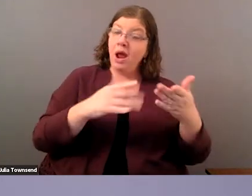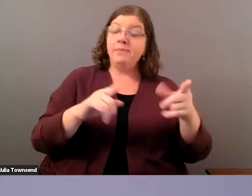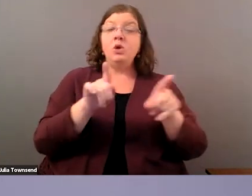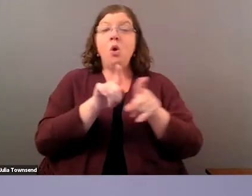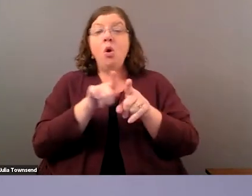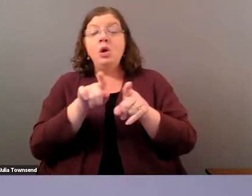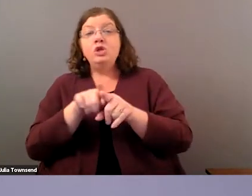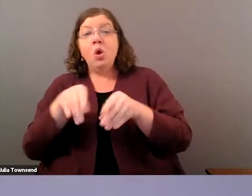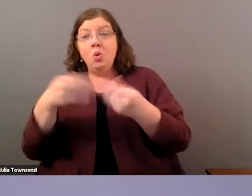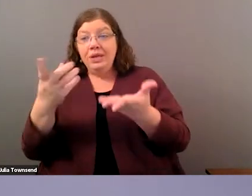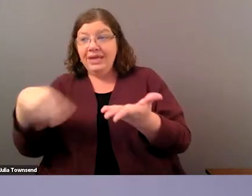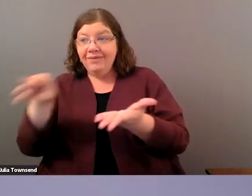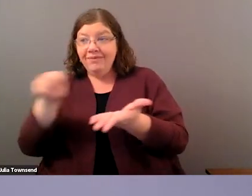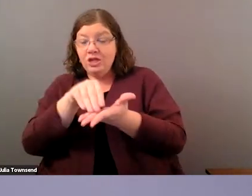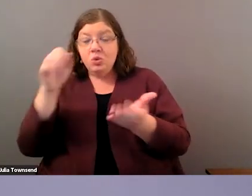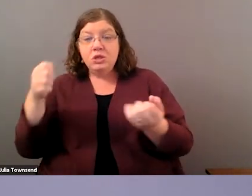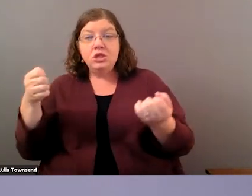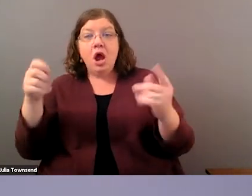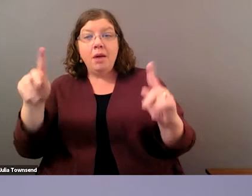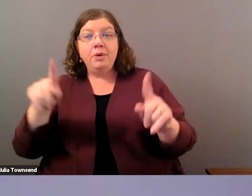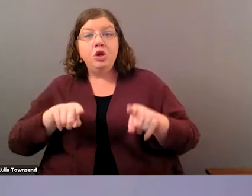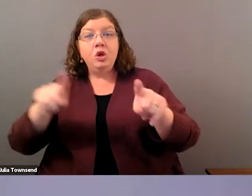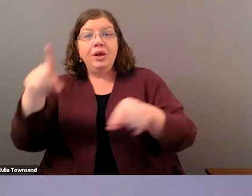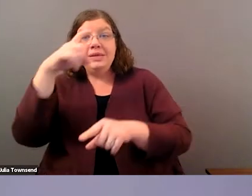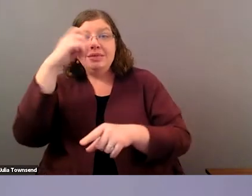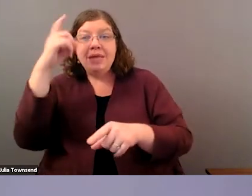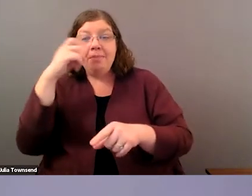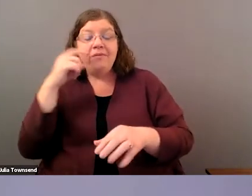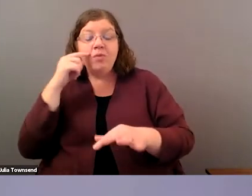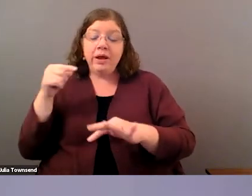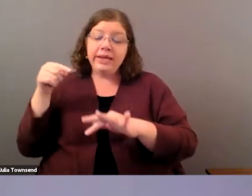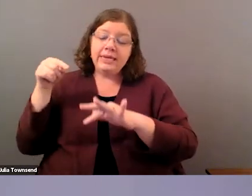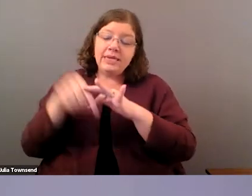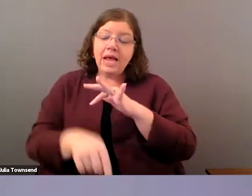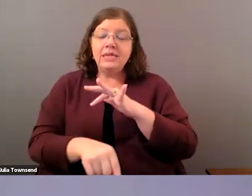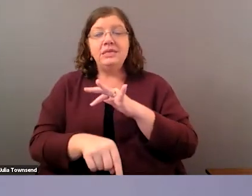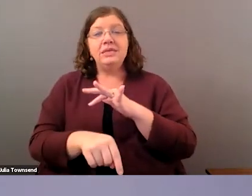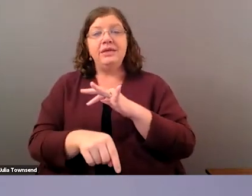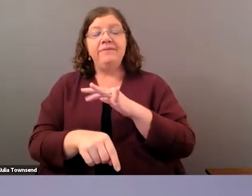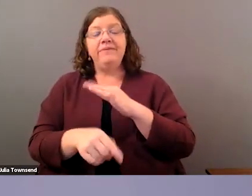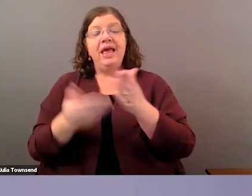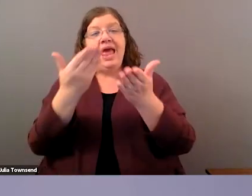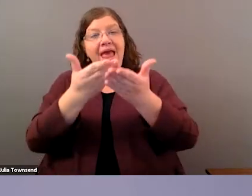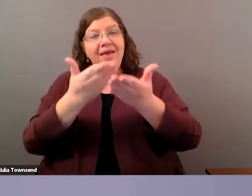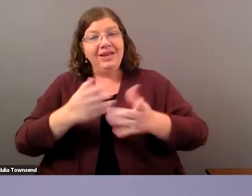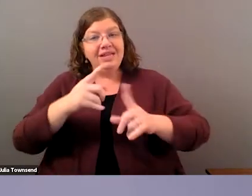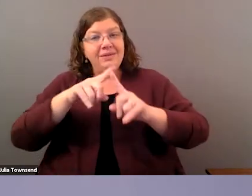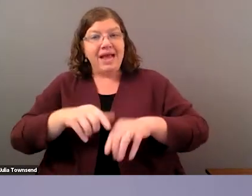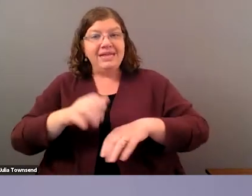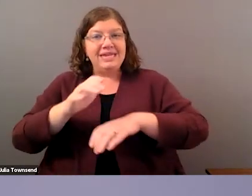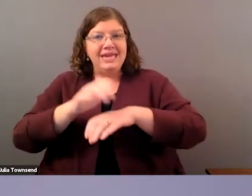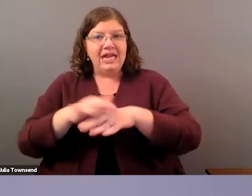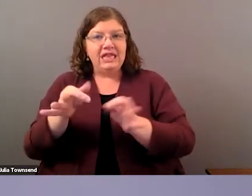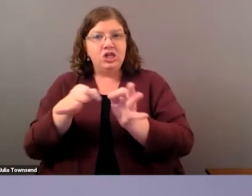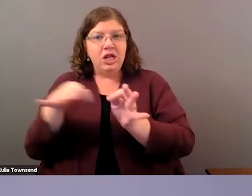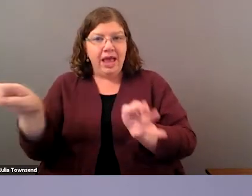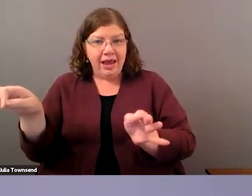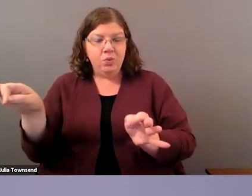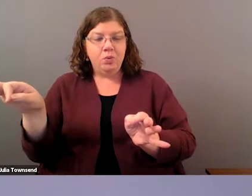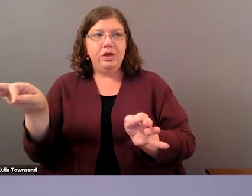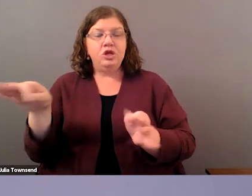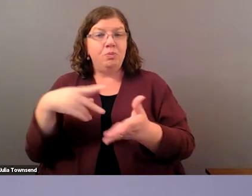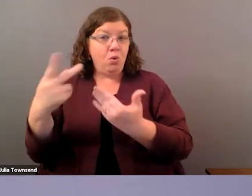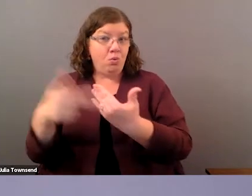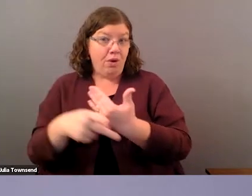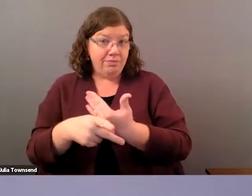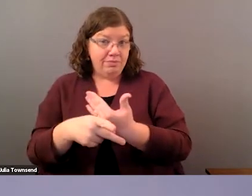give these students opportunities during the summer for intensive evidence-based English language programs